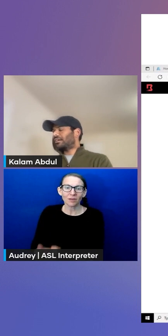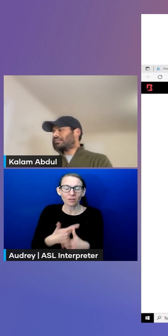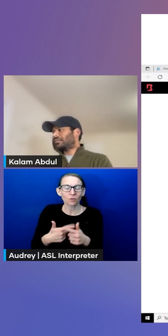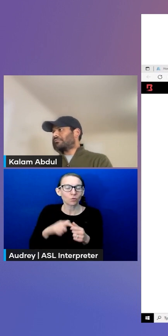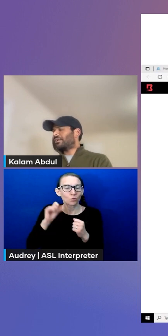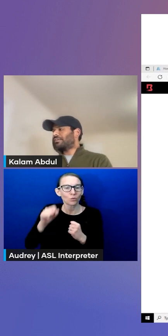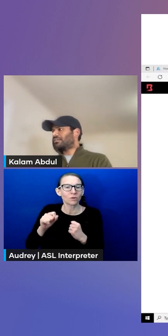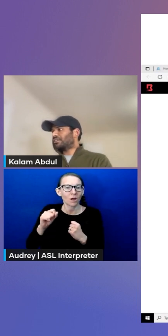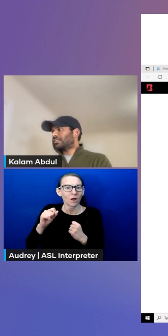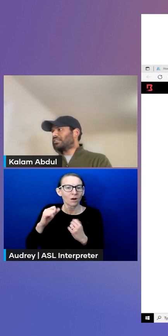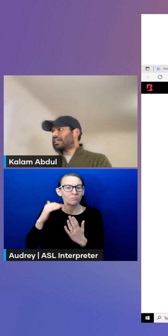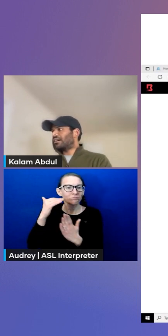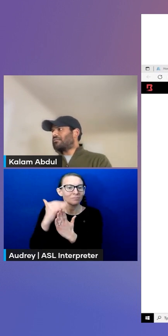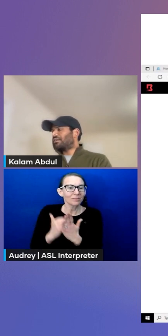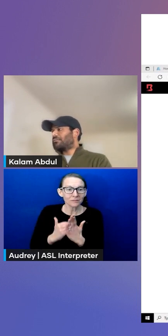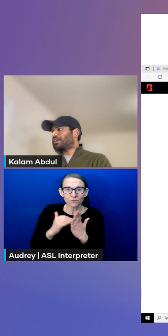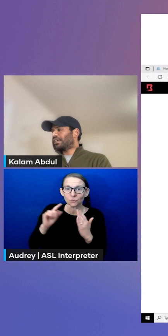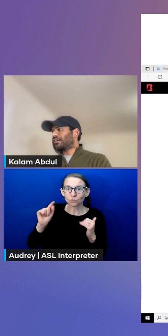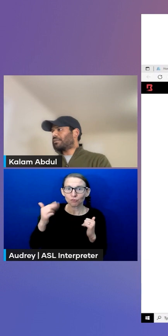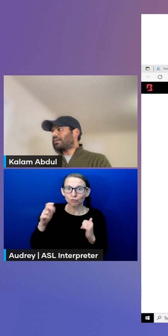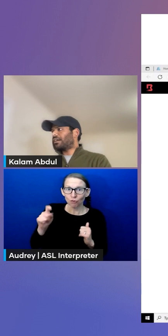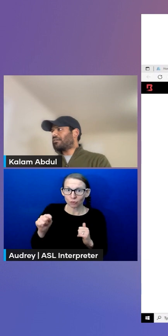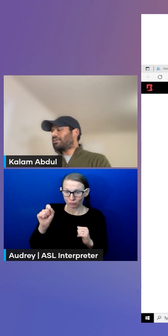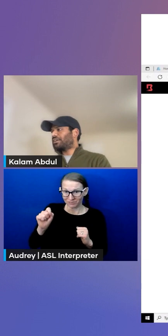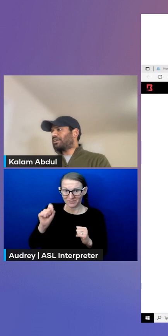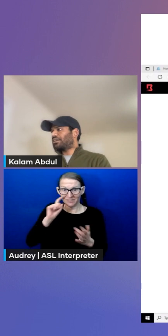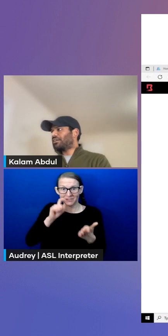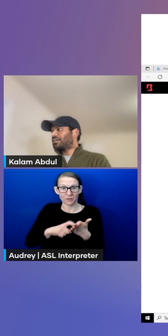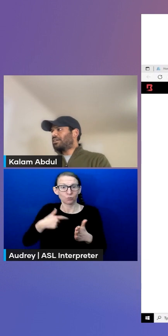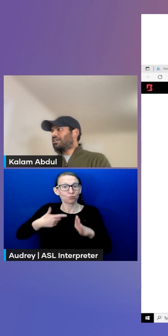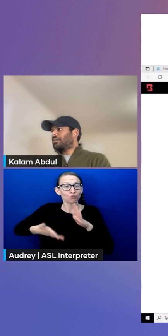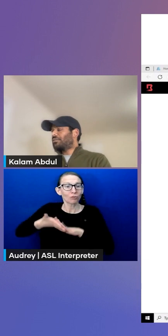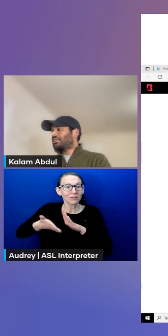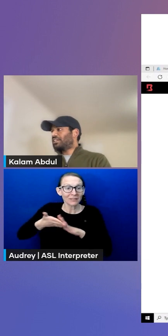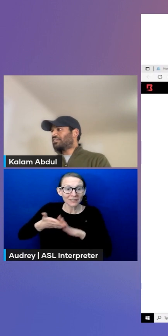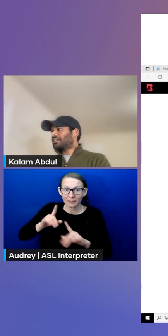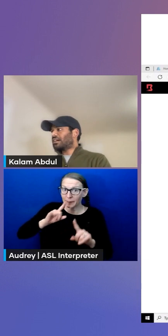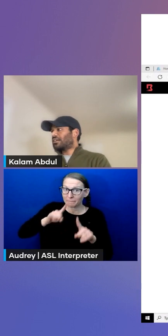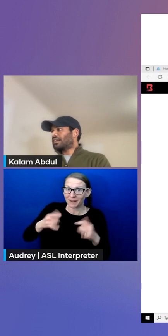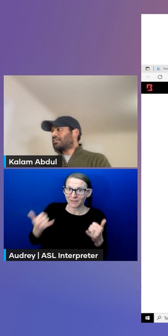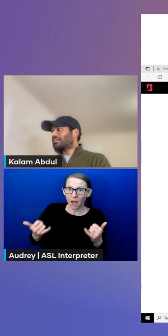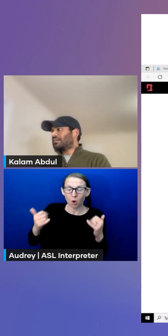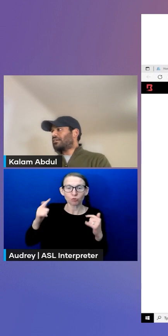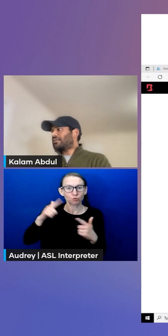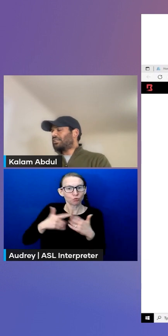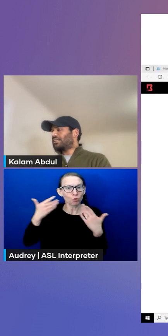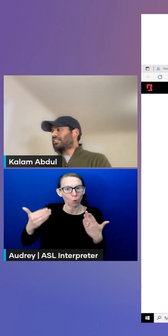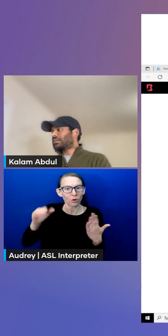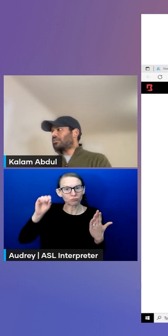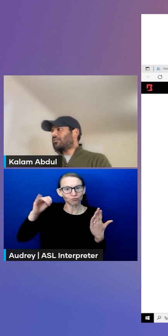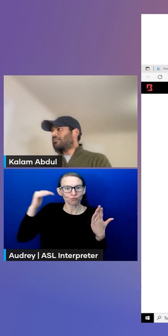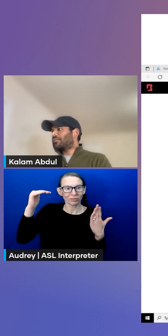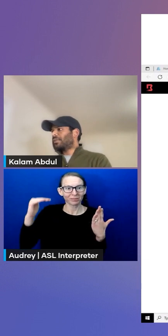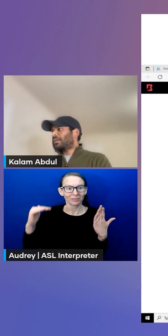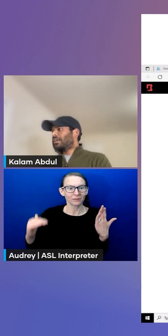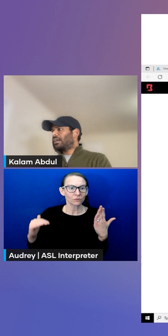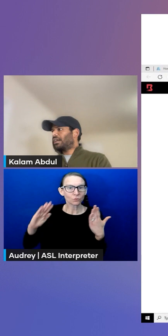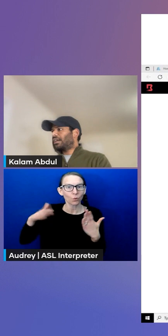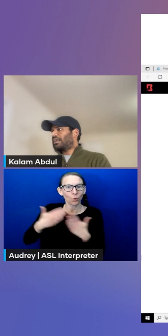can probably you can see now I'm running a command now here to list the targets within that